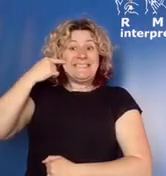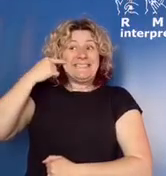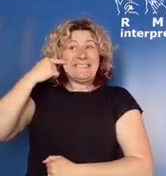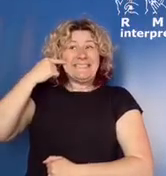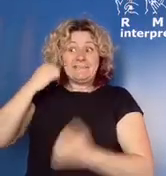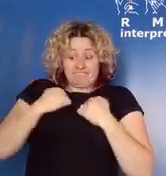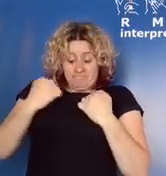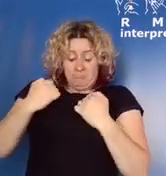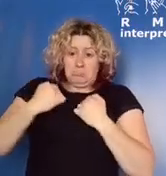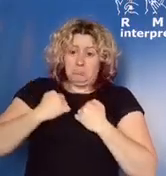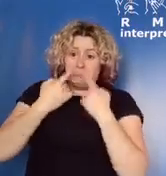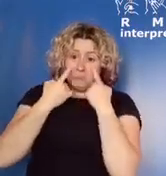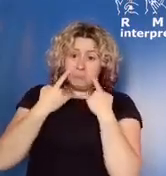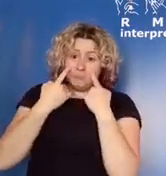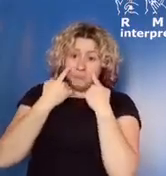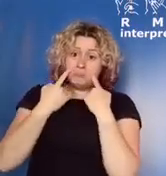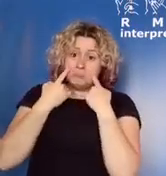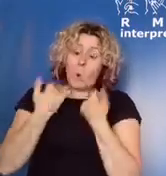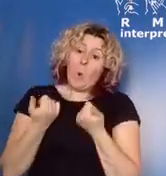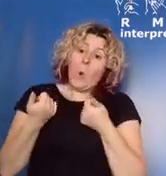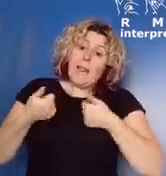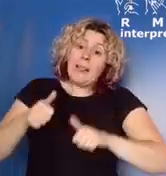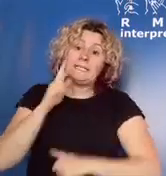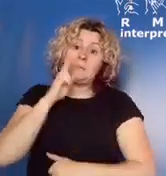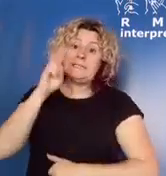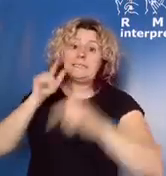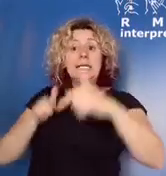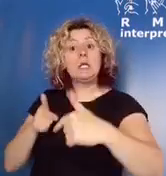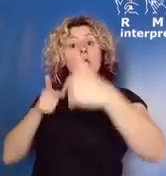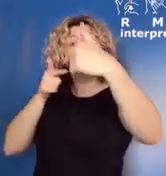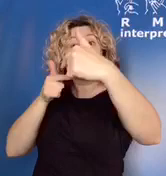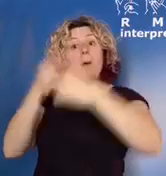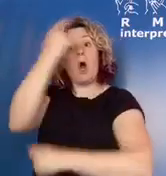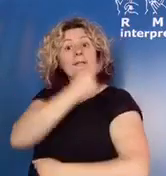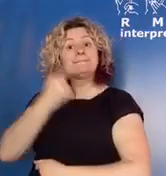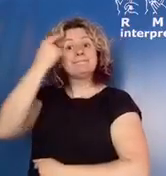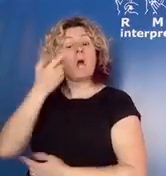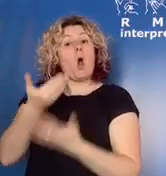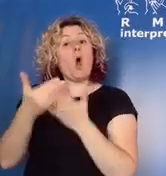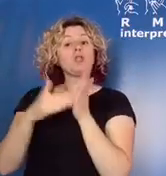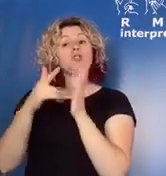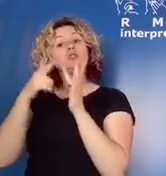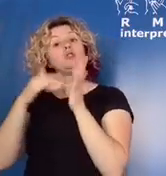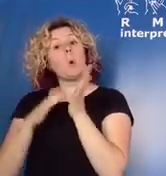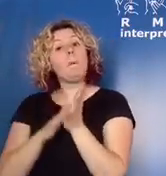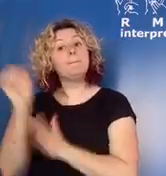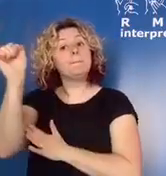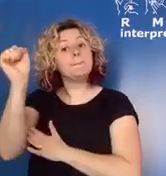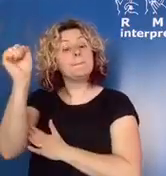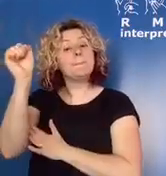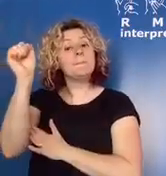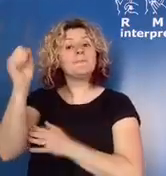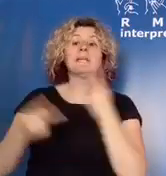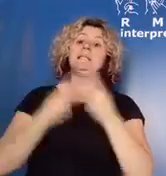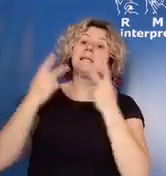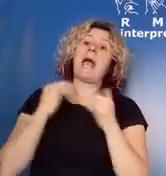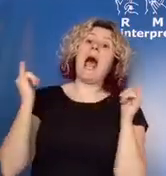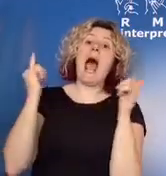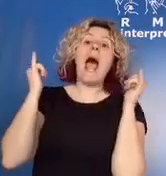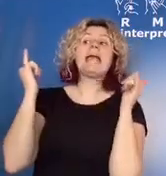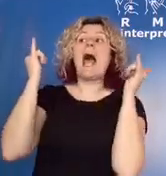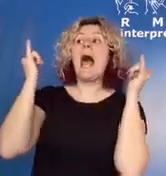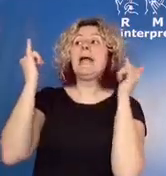cheery, but maybe feeling teary. Oh, at least we see your coupons here on Zoom.